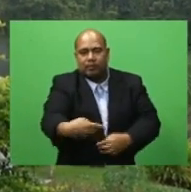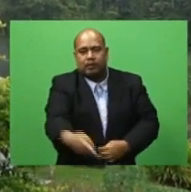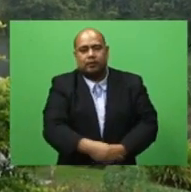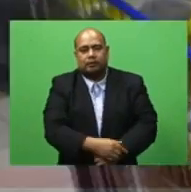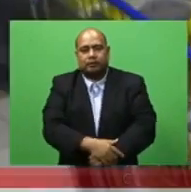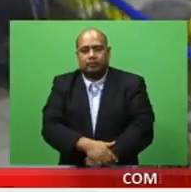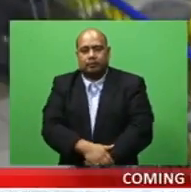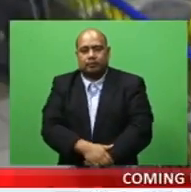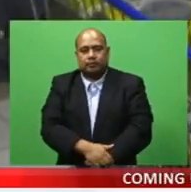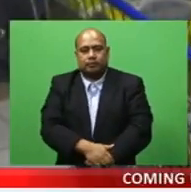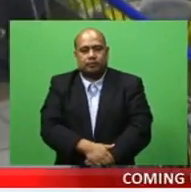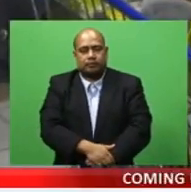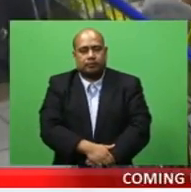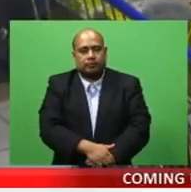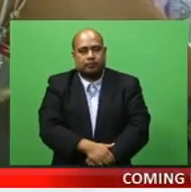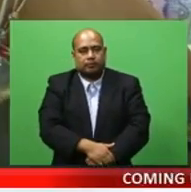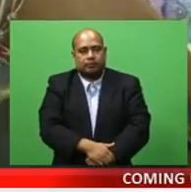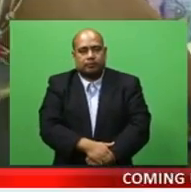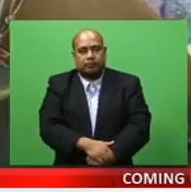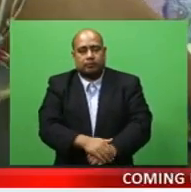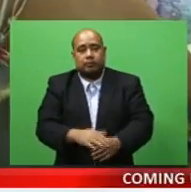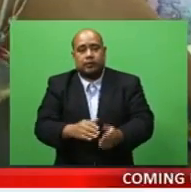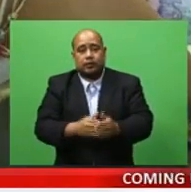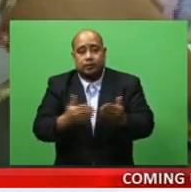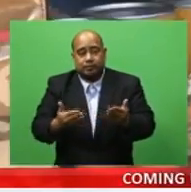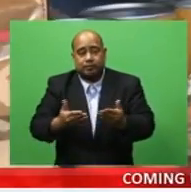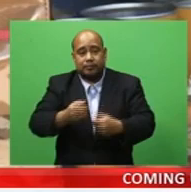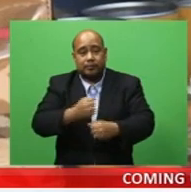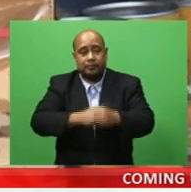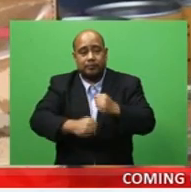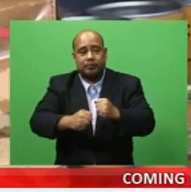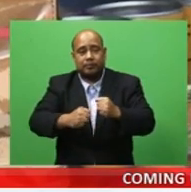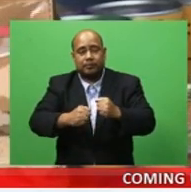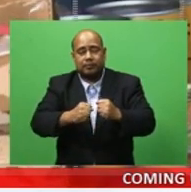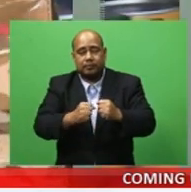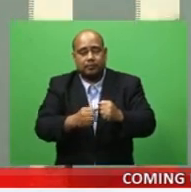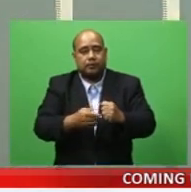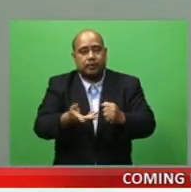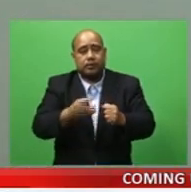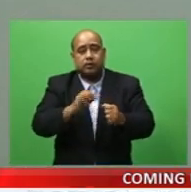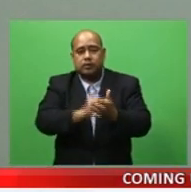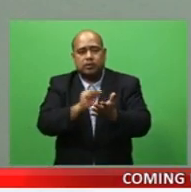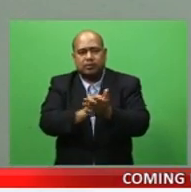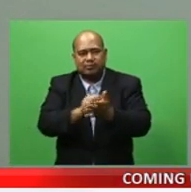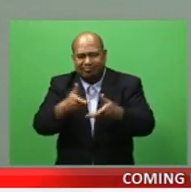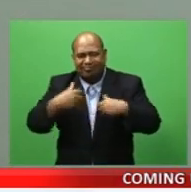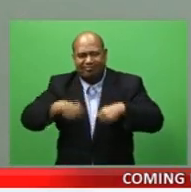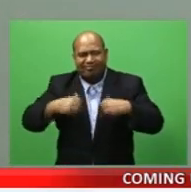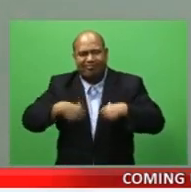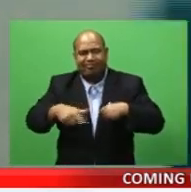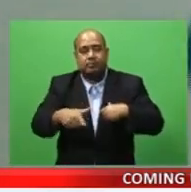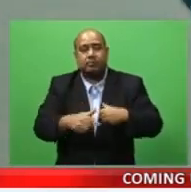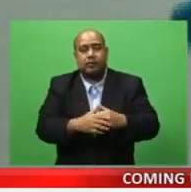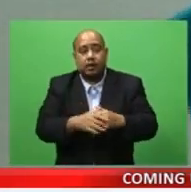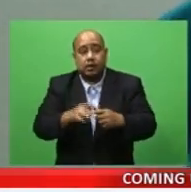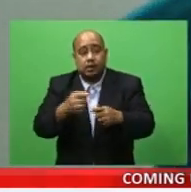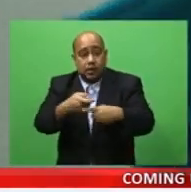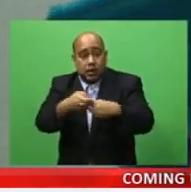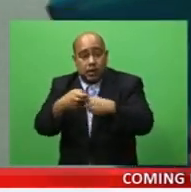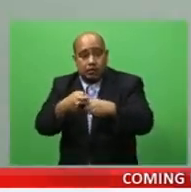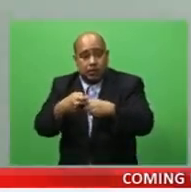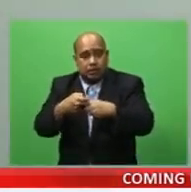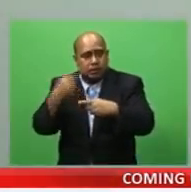News. Up ahead, traders under spotlight for unethical practices. An alleged rapist denied